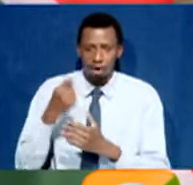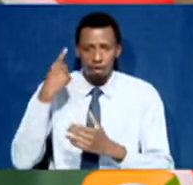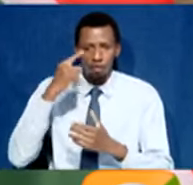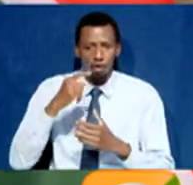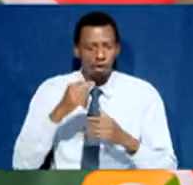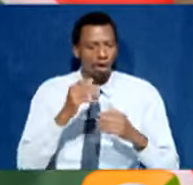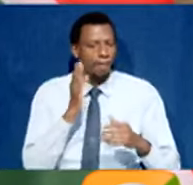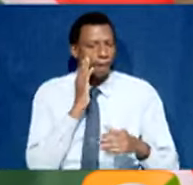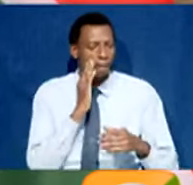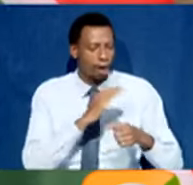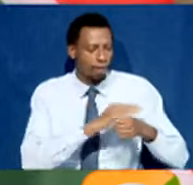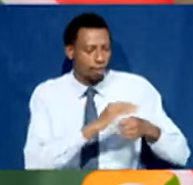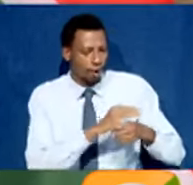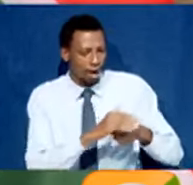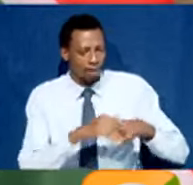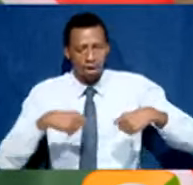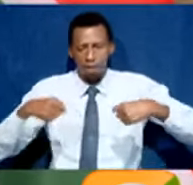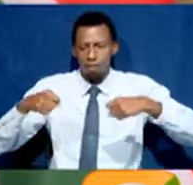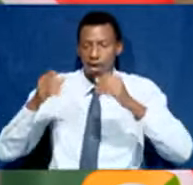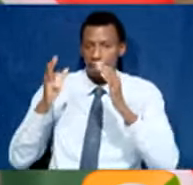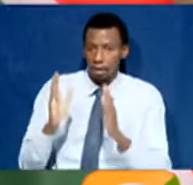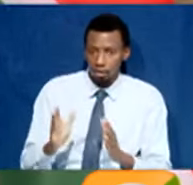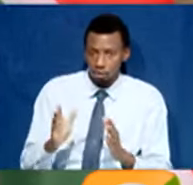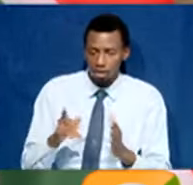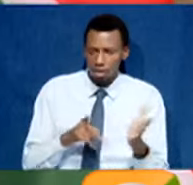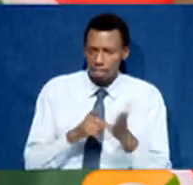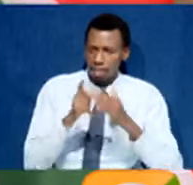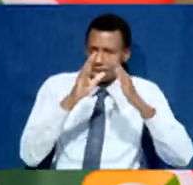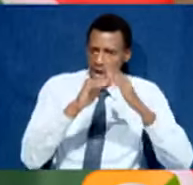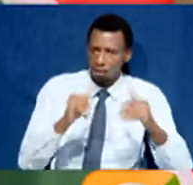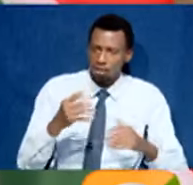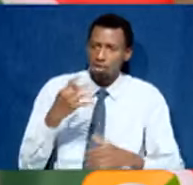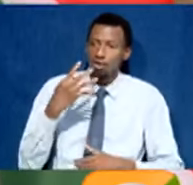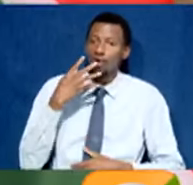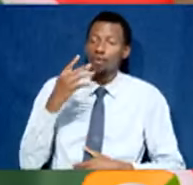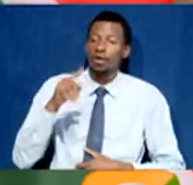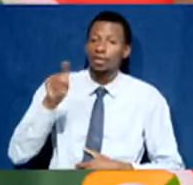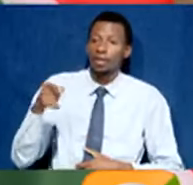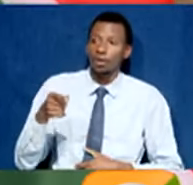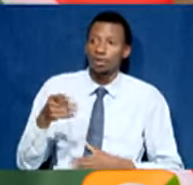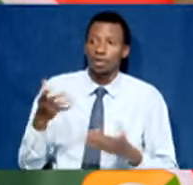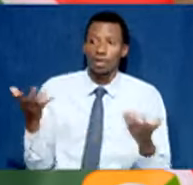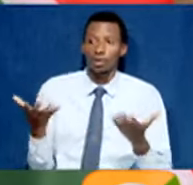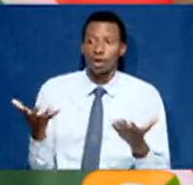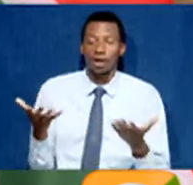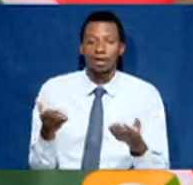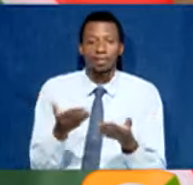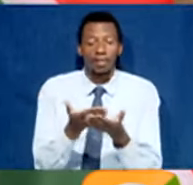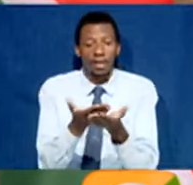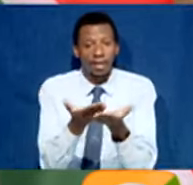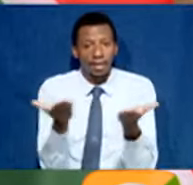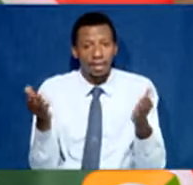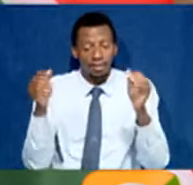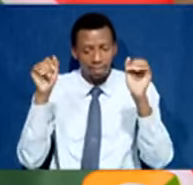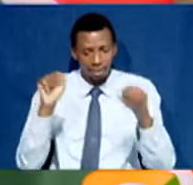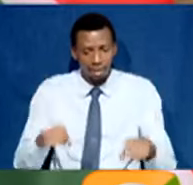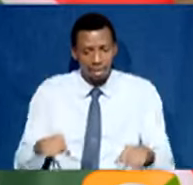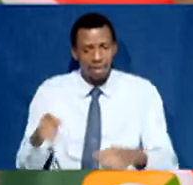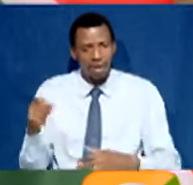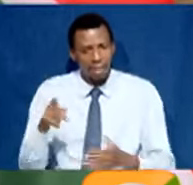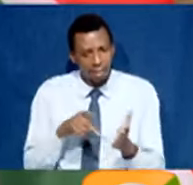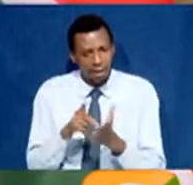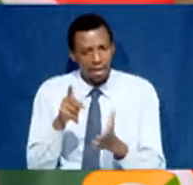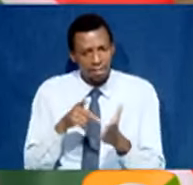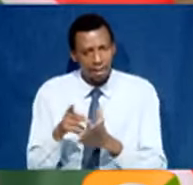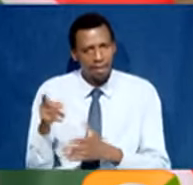guy to buy a house of 400,000 where they can pay 4,000 shillings a month and